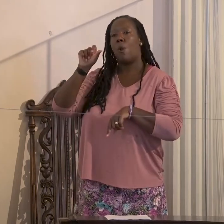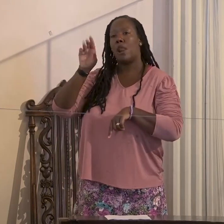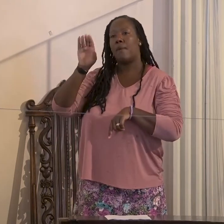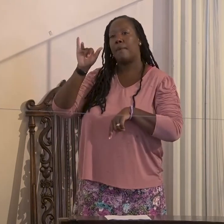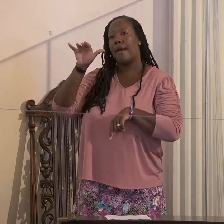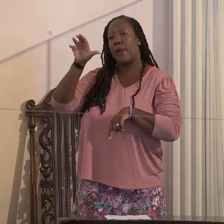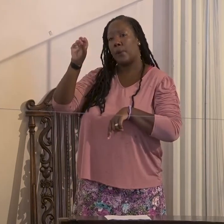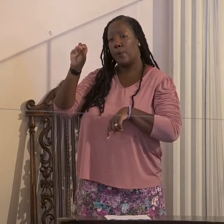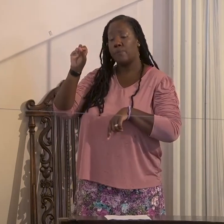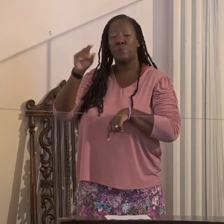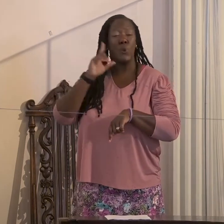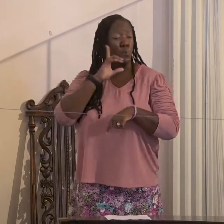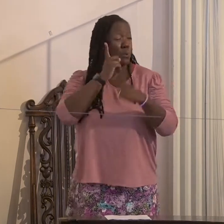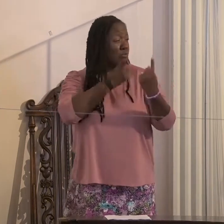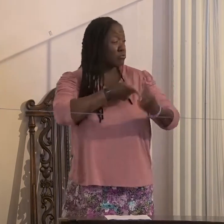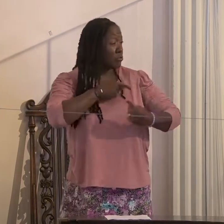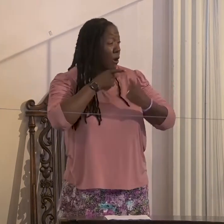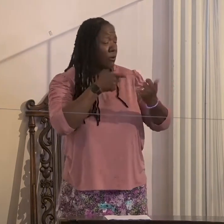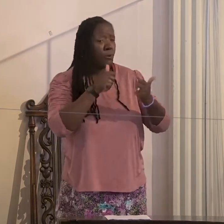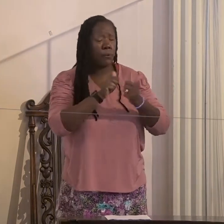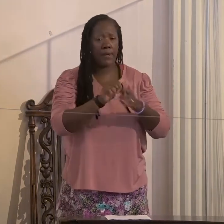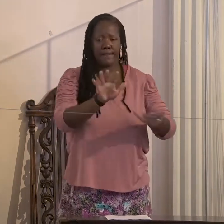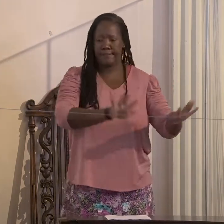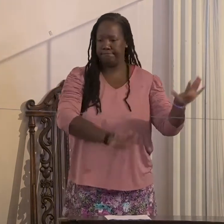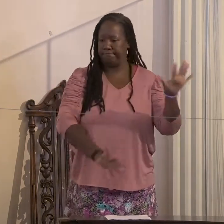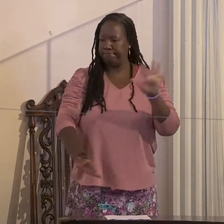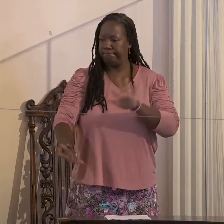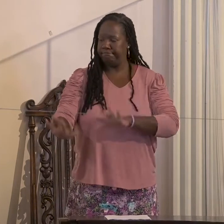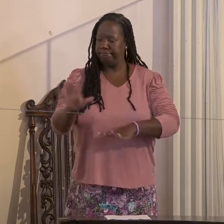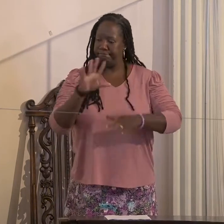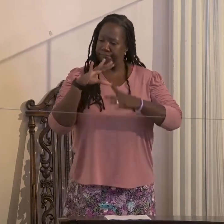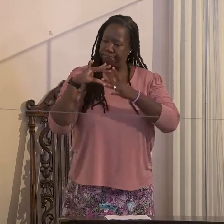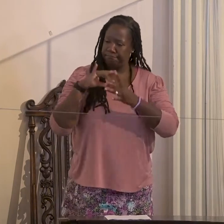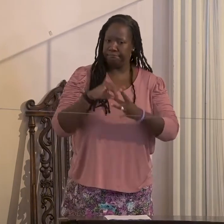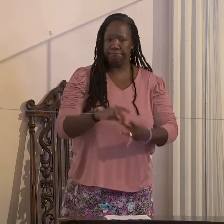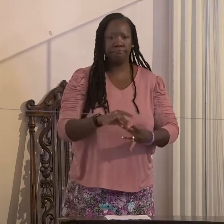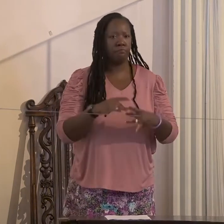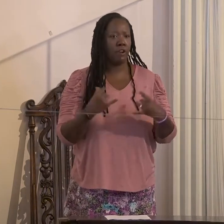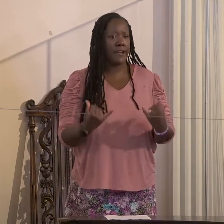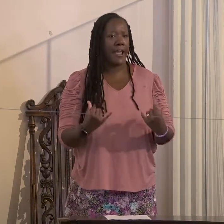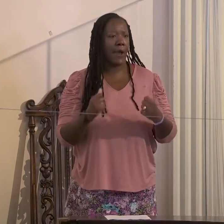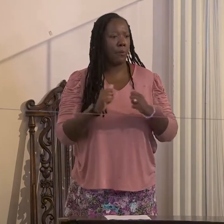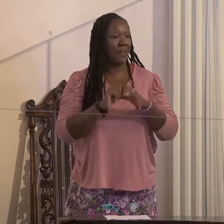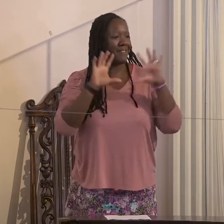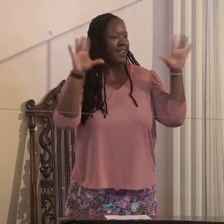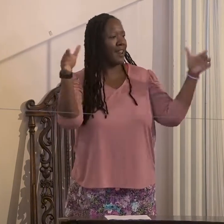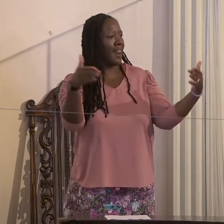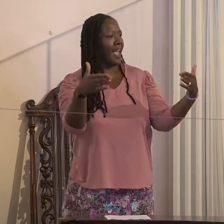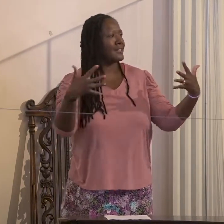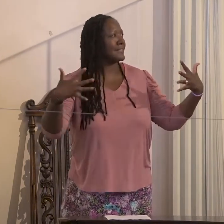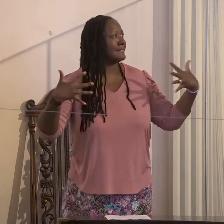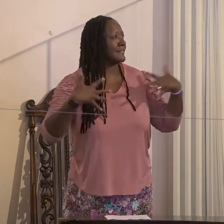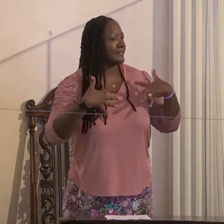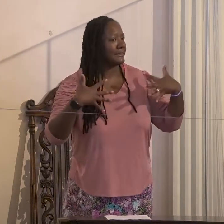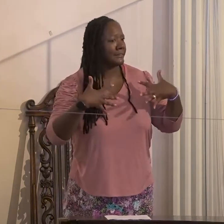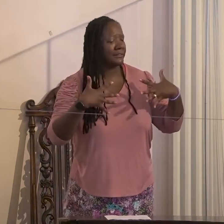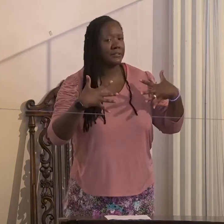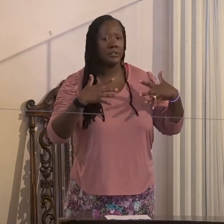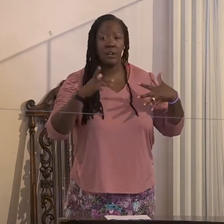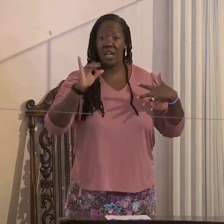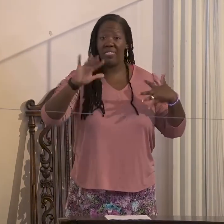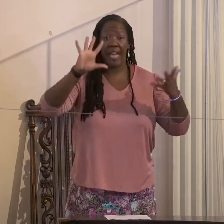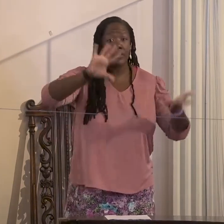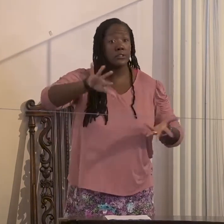struggle with orienting ourselves in this time of greater collective fear. And he suggests that